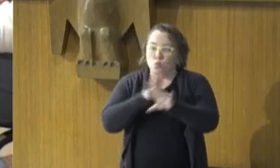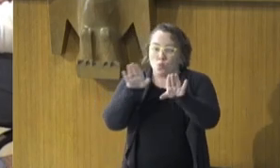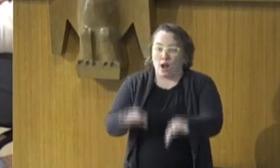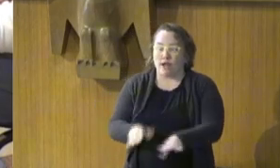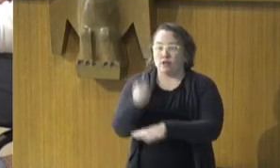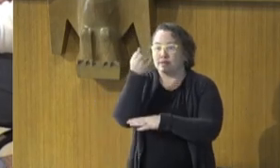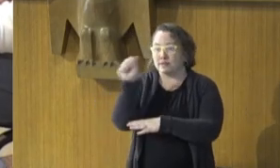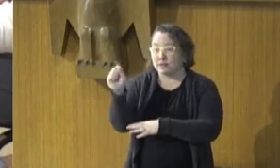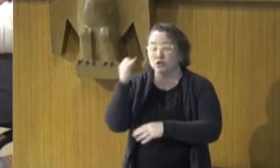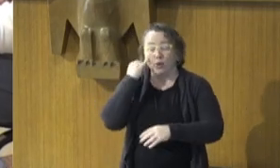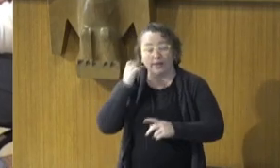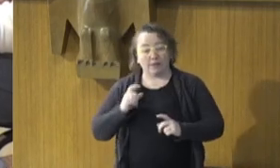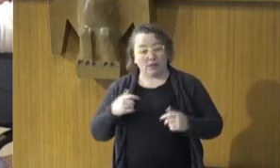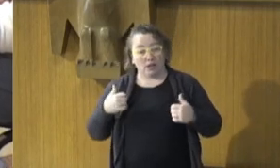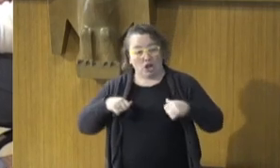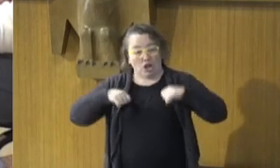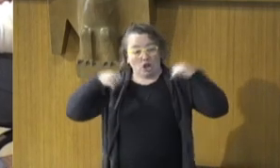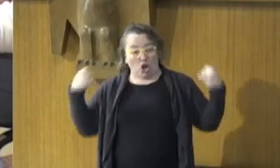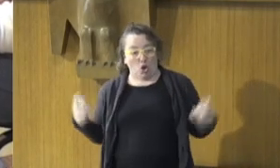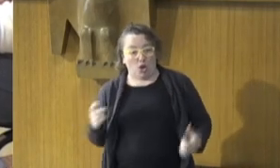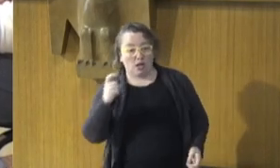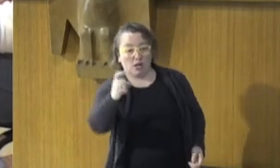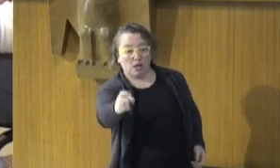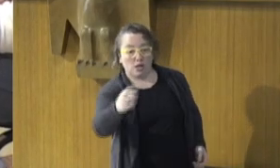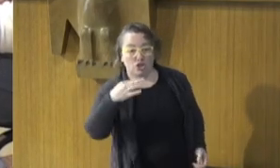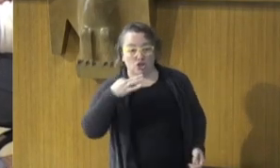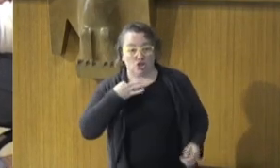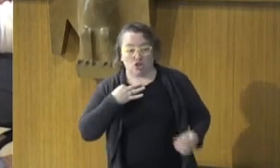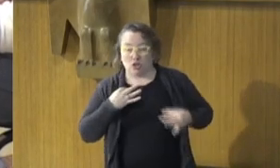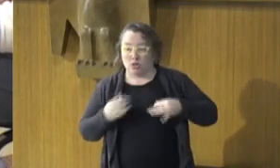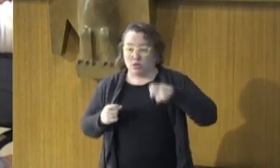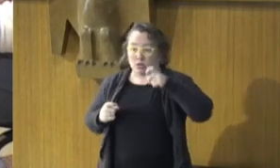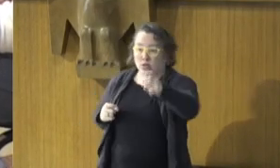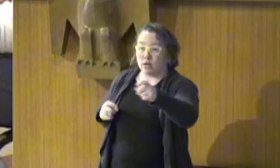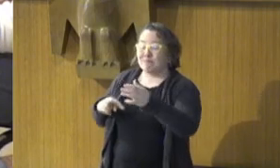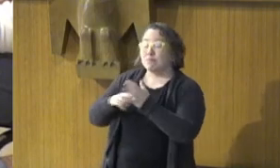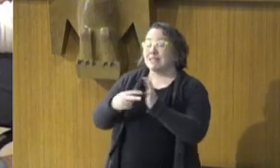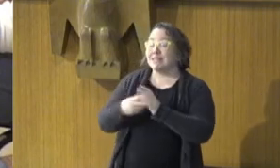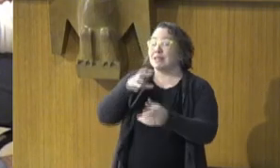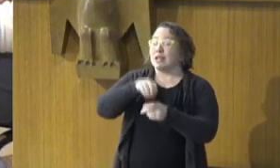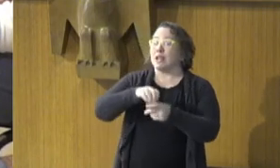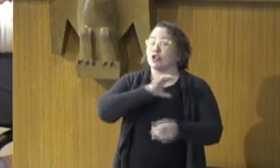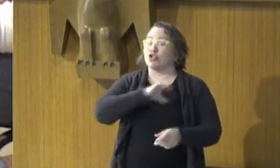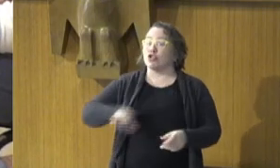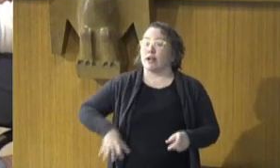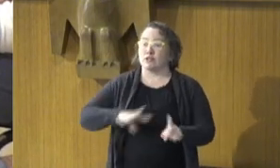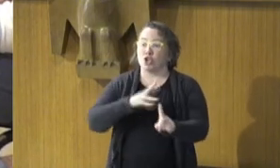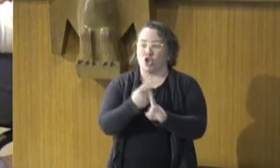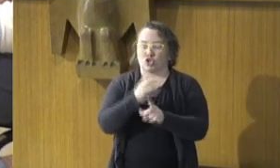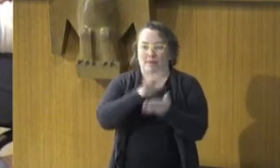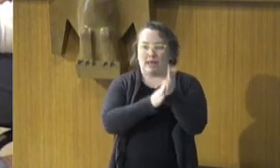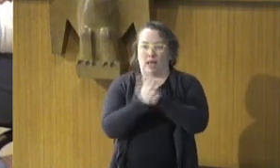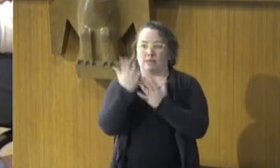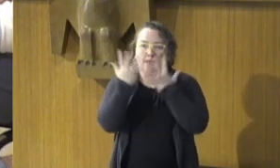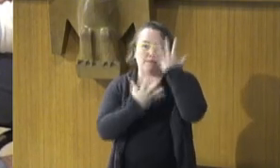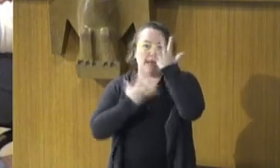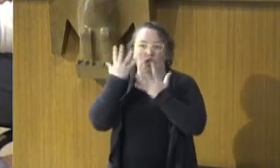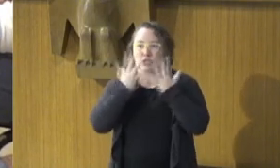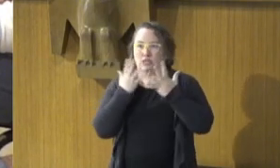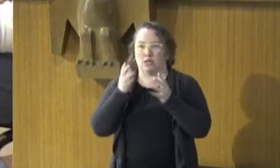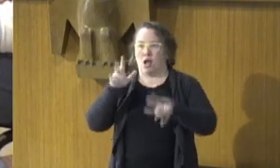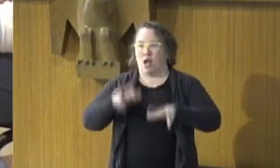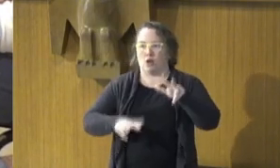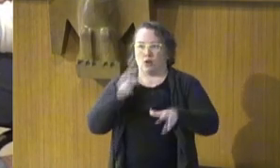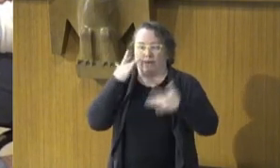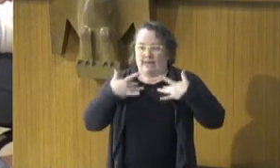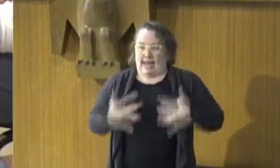give them your shirt too. Well, then you're shirtless and naked. In his culture, that would be extremely embarrassing and awkward. So now you're, again, pulling out the